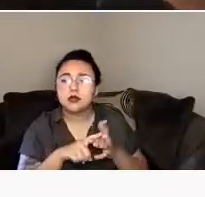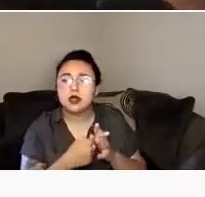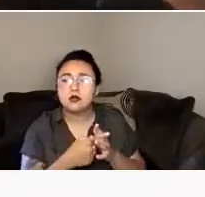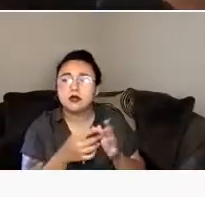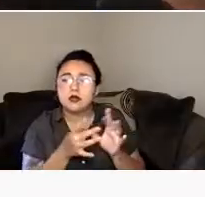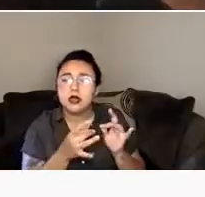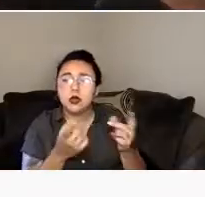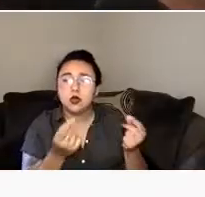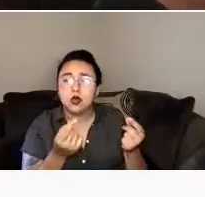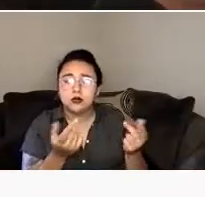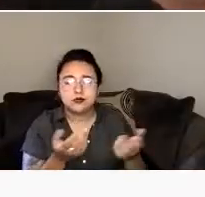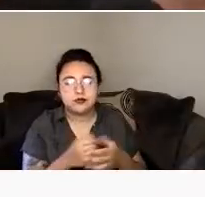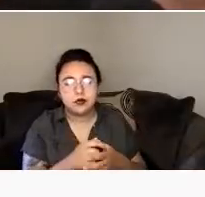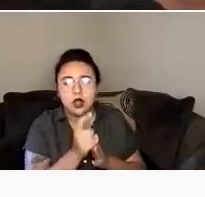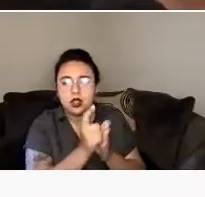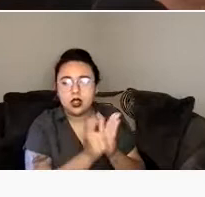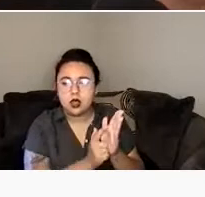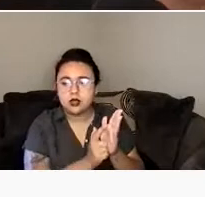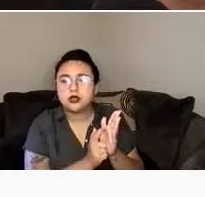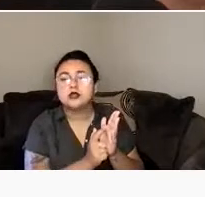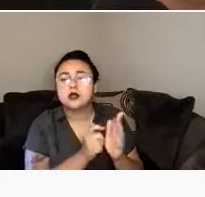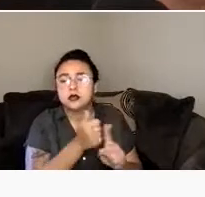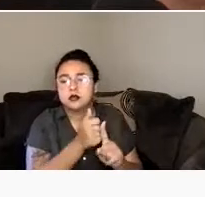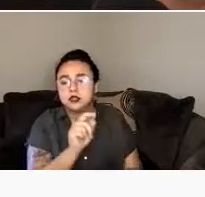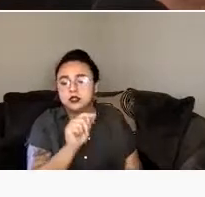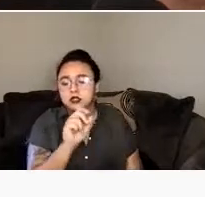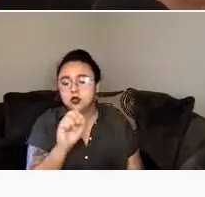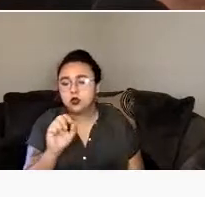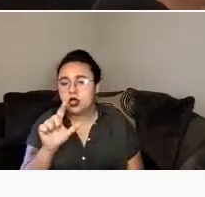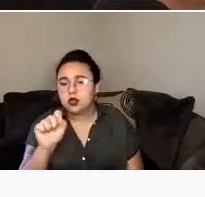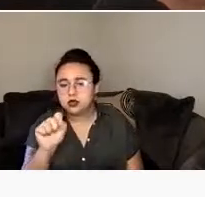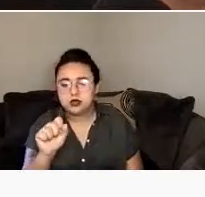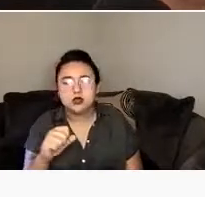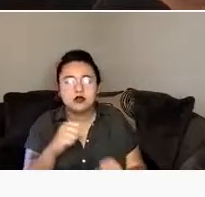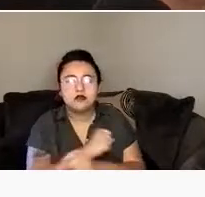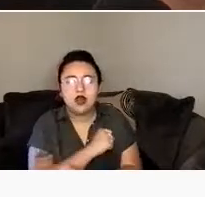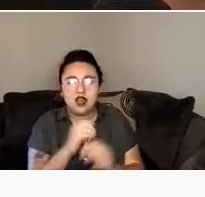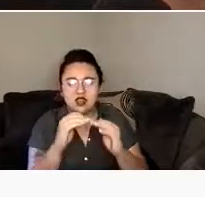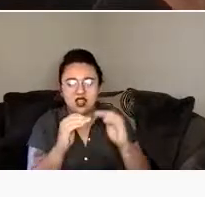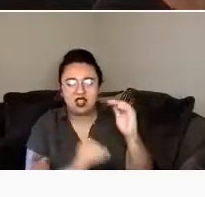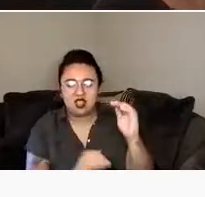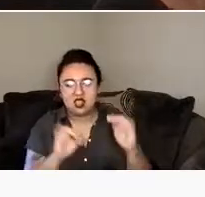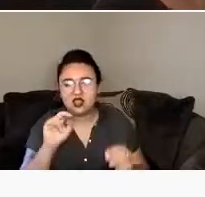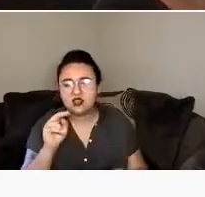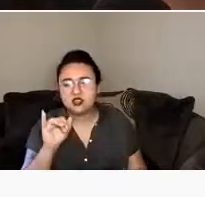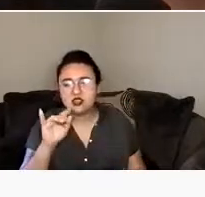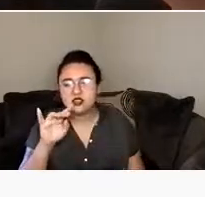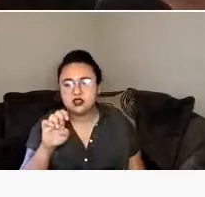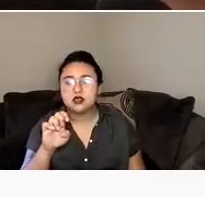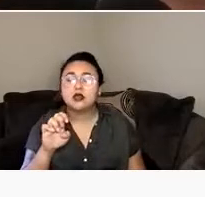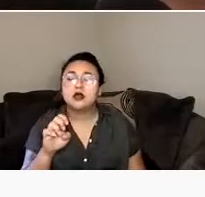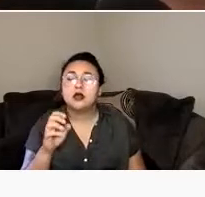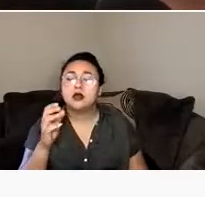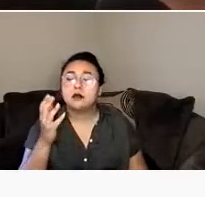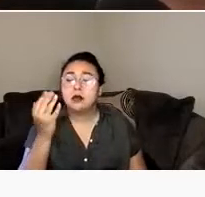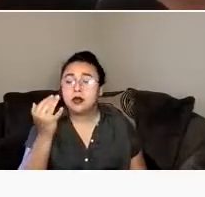saying that laws are tools, to fight injustices, but just because there may or may